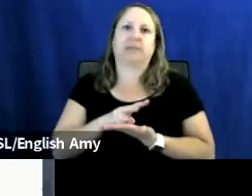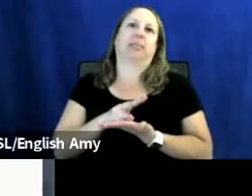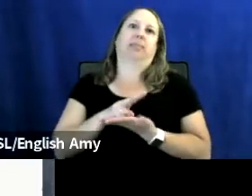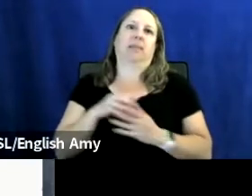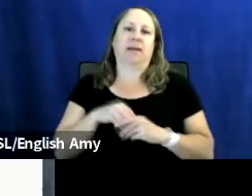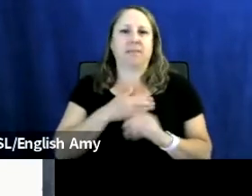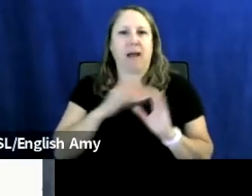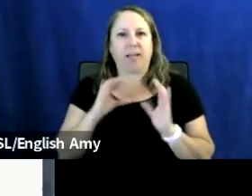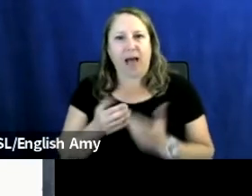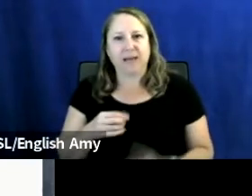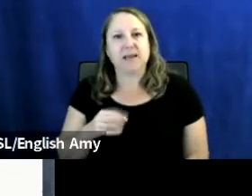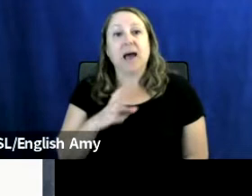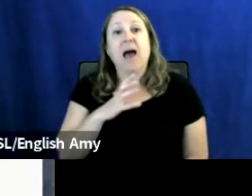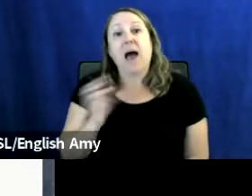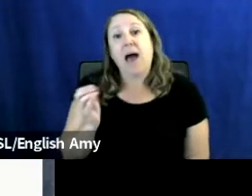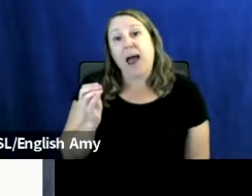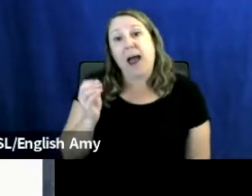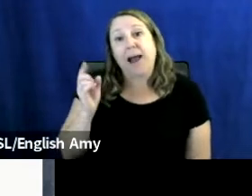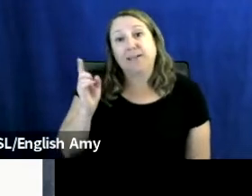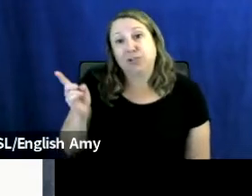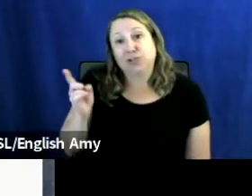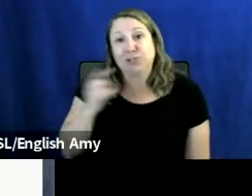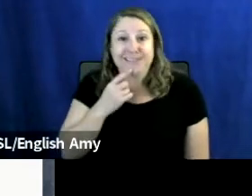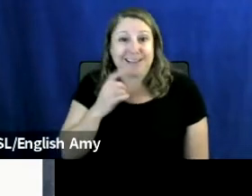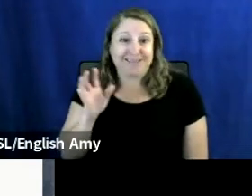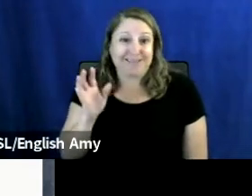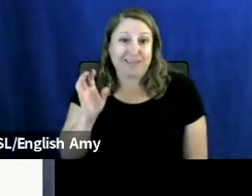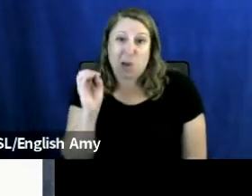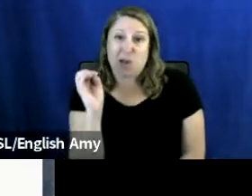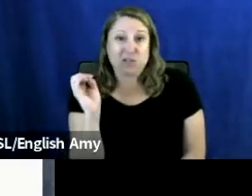and she was like, you know, it's totally okay to even